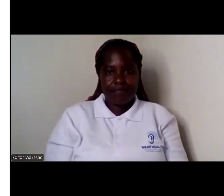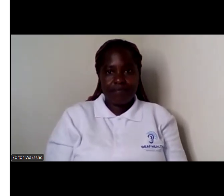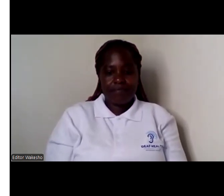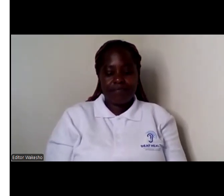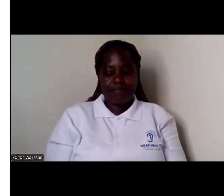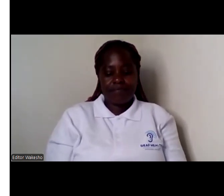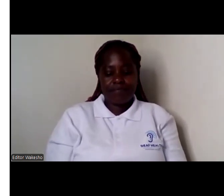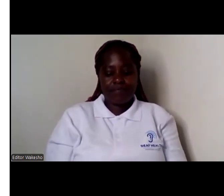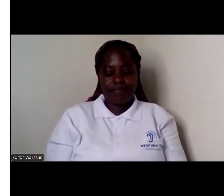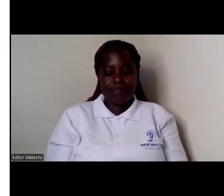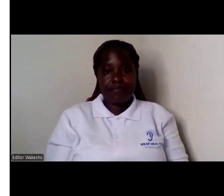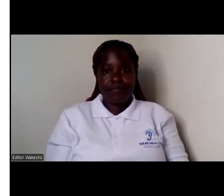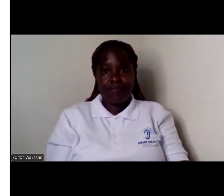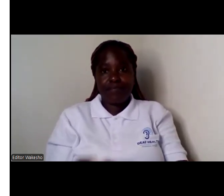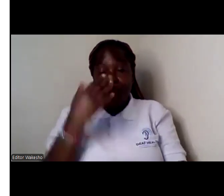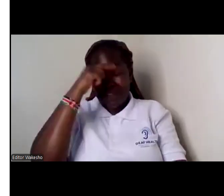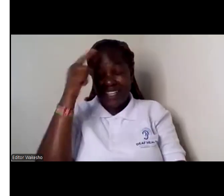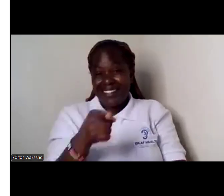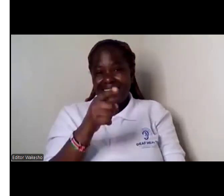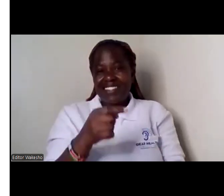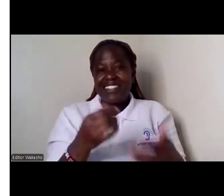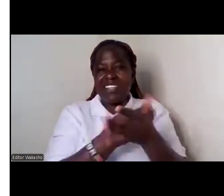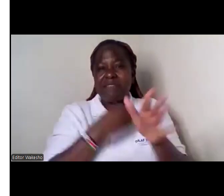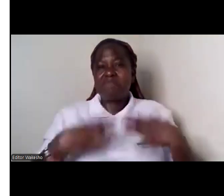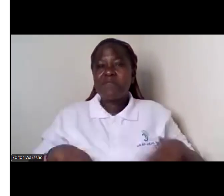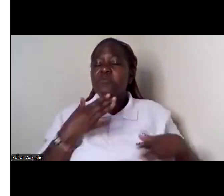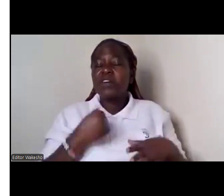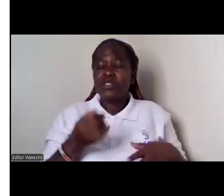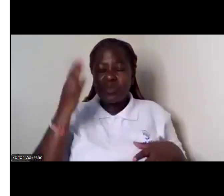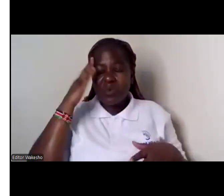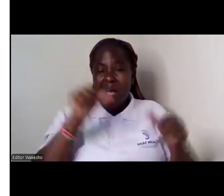Because I told you it's a very sensitive topic. Some people don't want to know that.